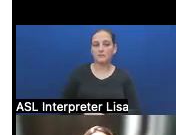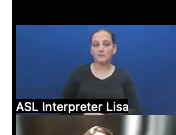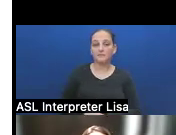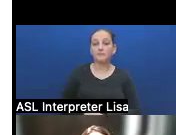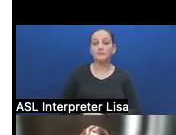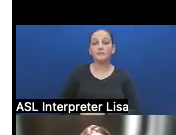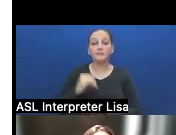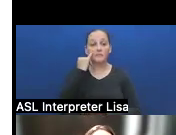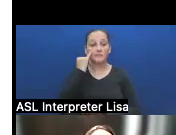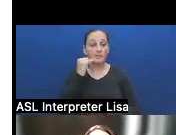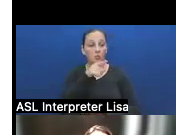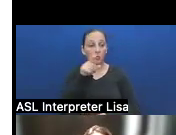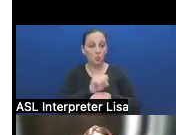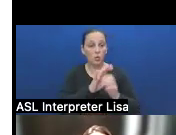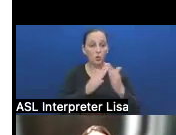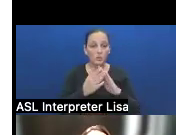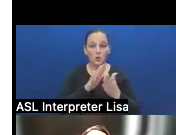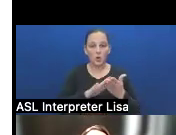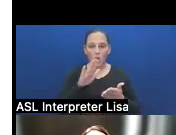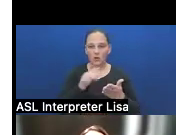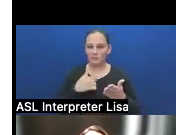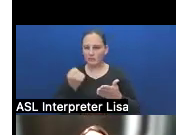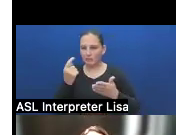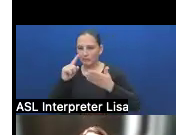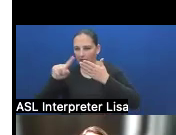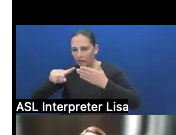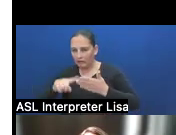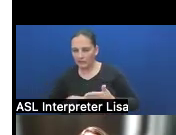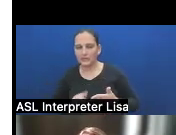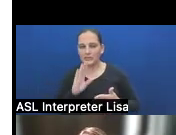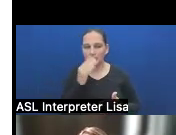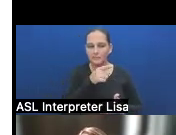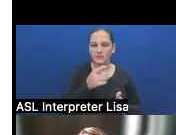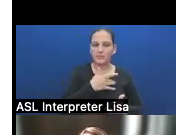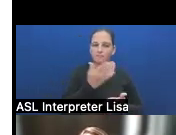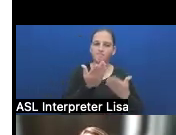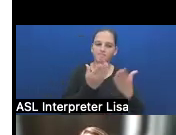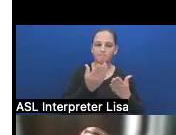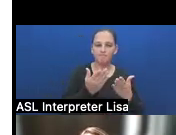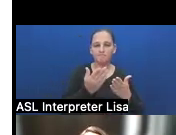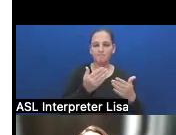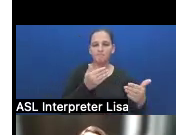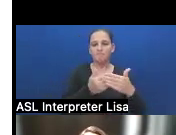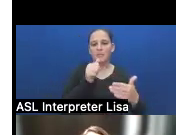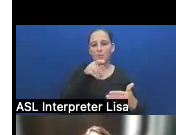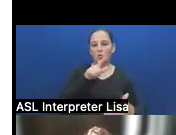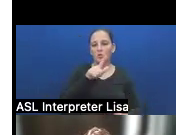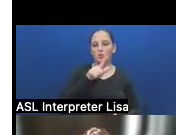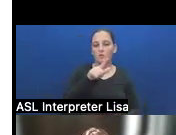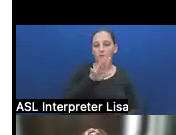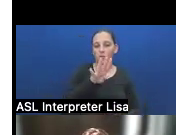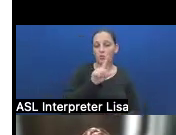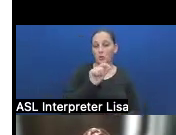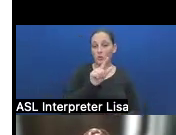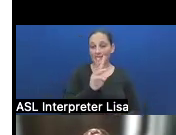community colleges, the little research I've done, for the most part, you tend to fall on that April 24th, 2026 date, except